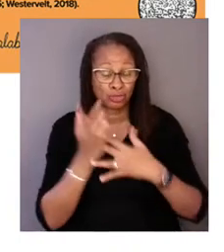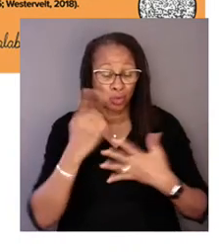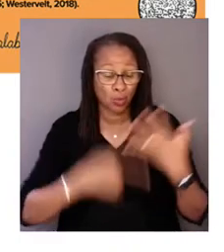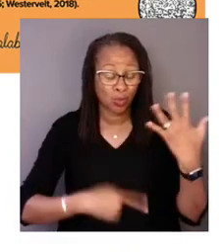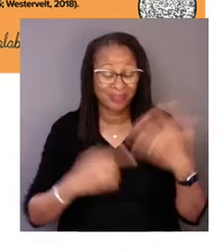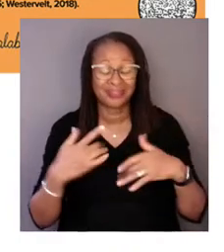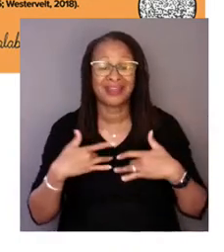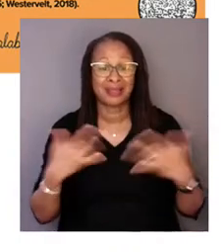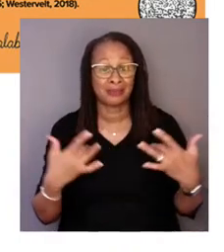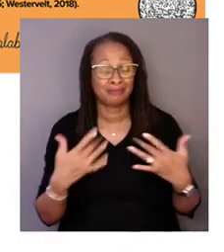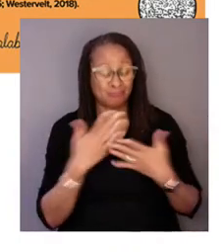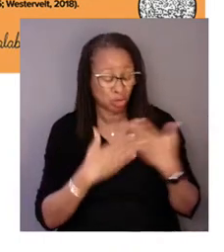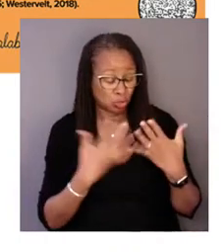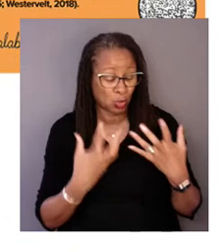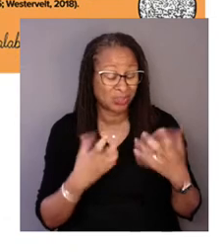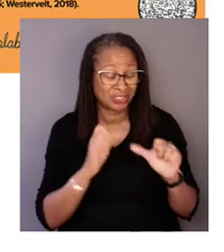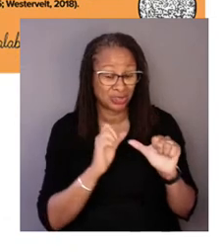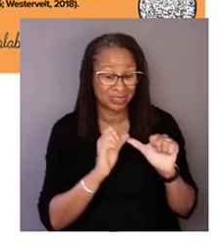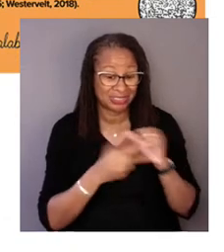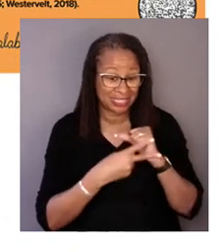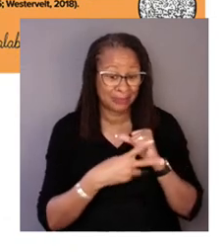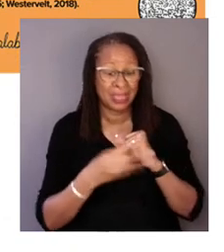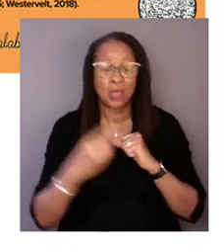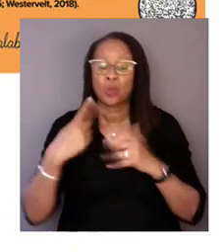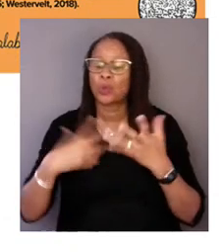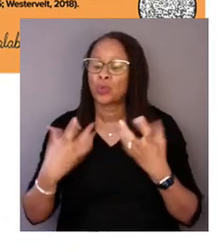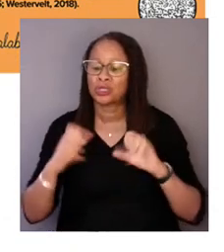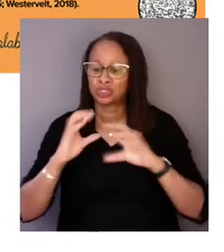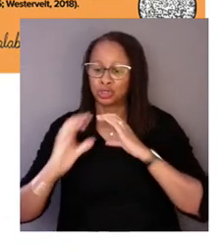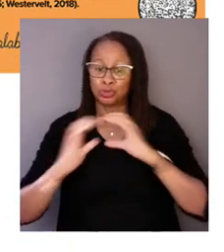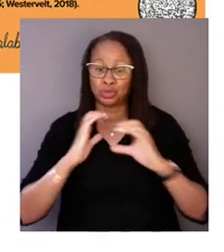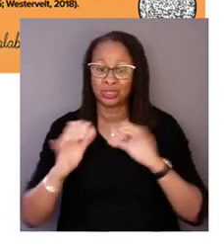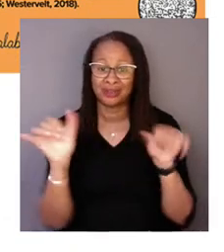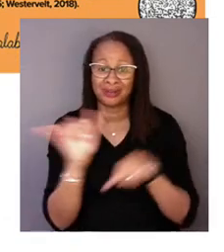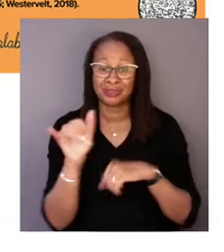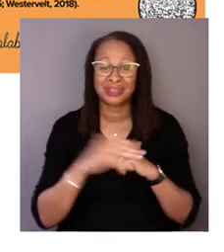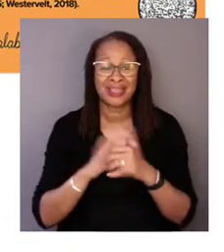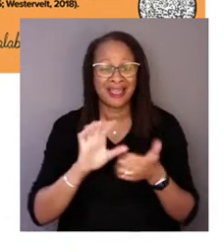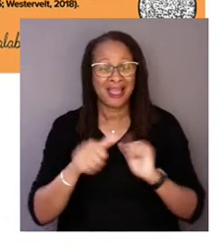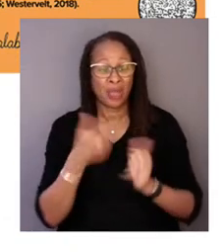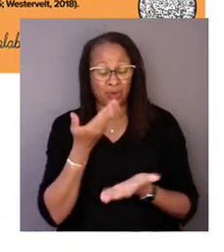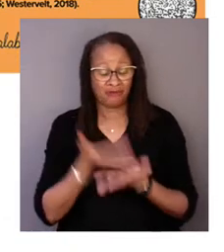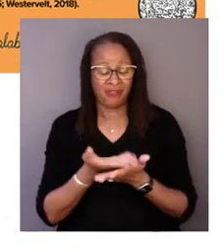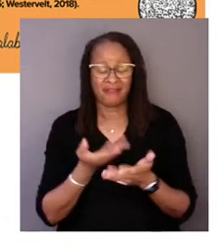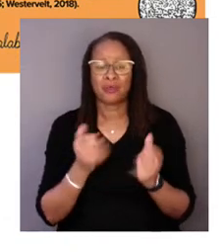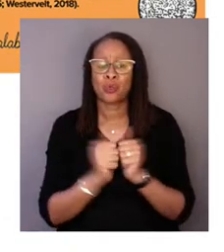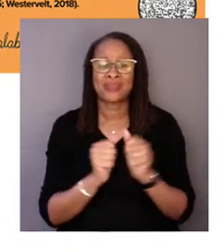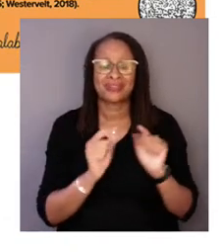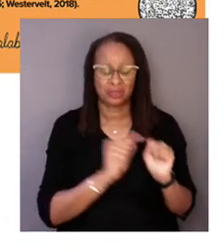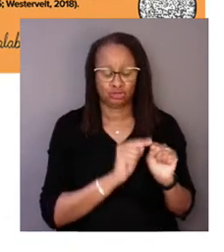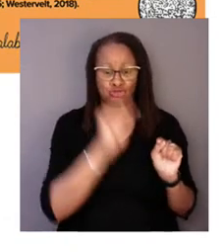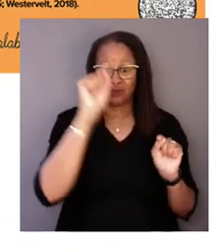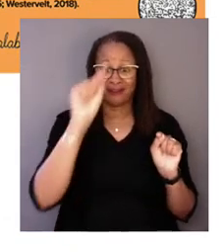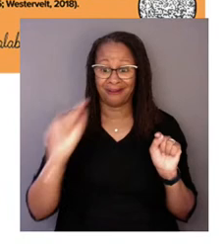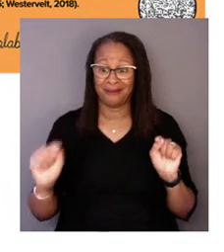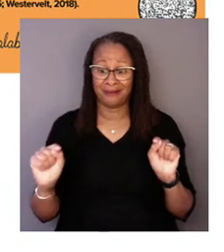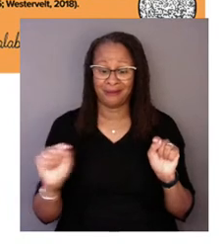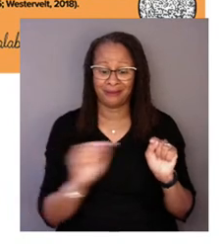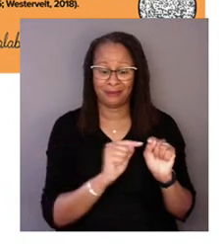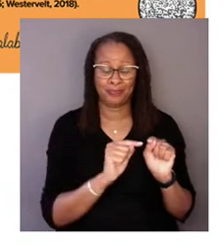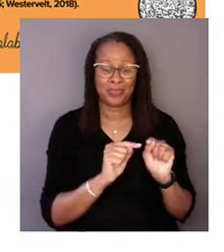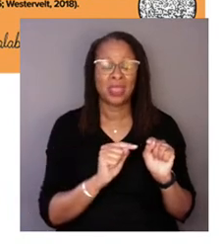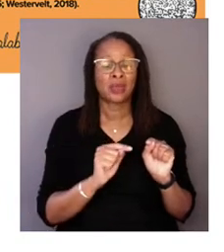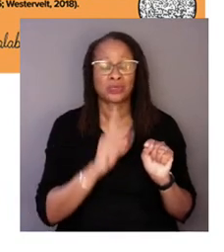what were the main things that we wanted to communicate. So the way that we landed on this triangle was in talking a lot about perspective, right?